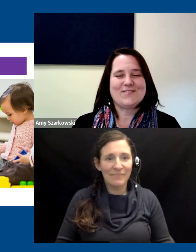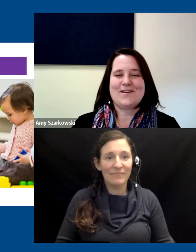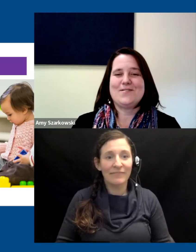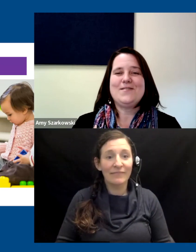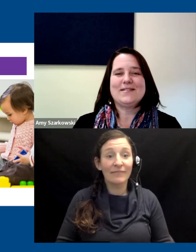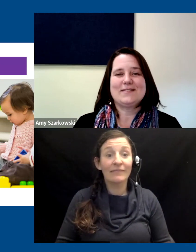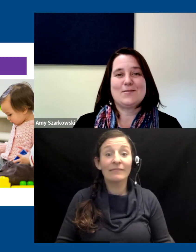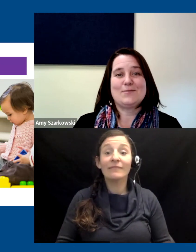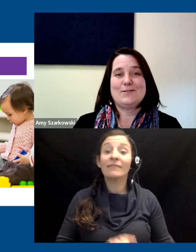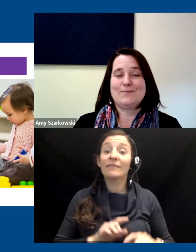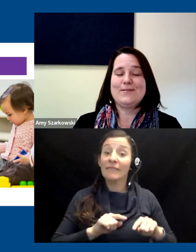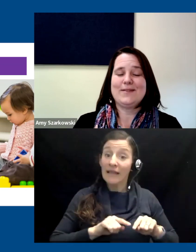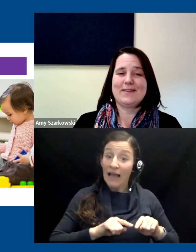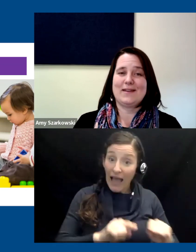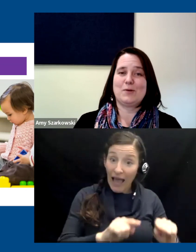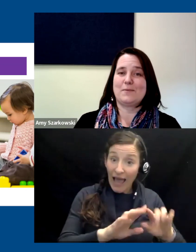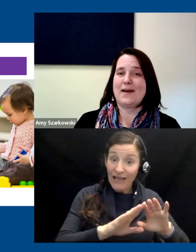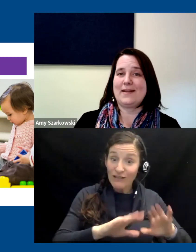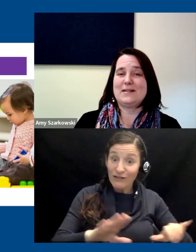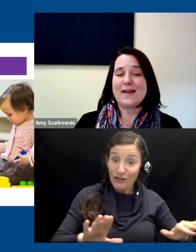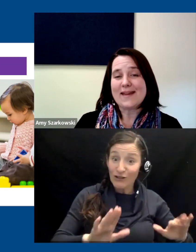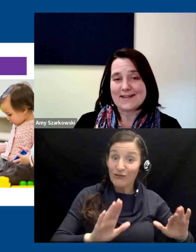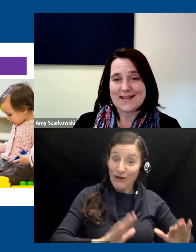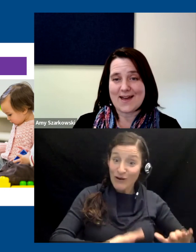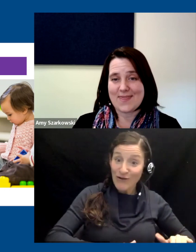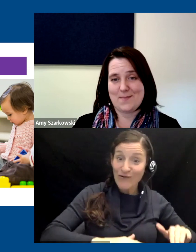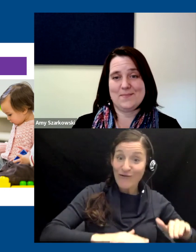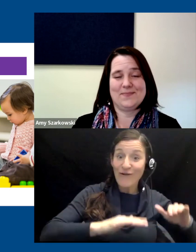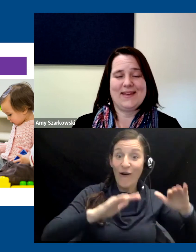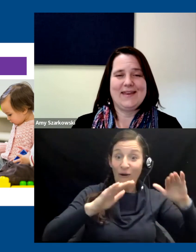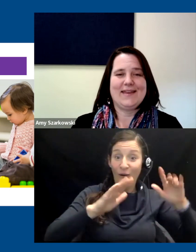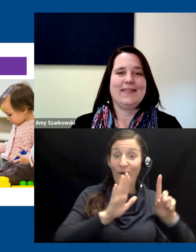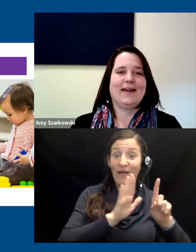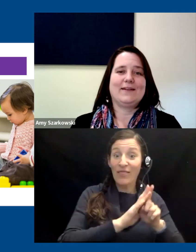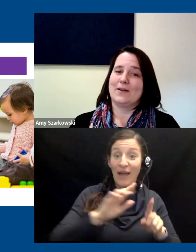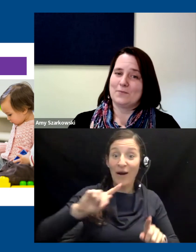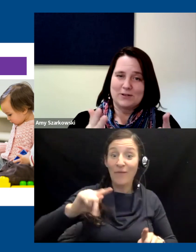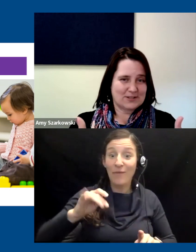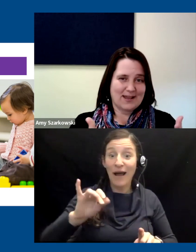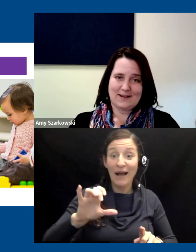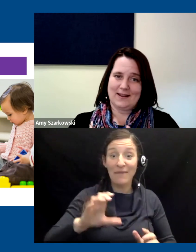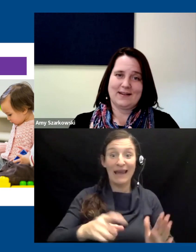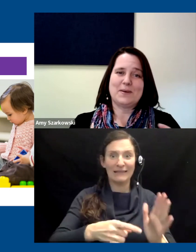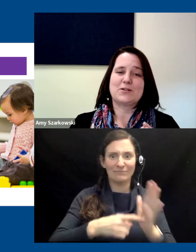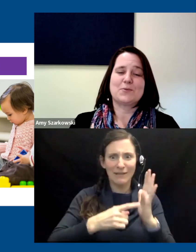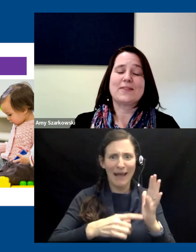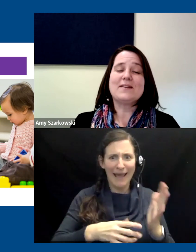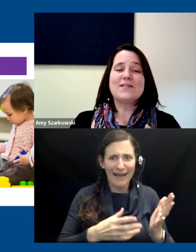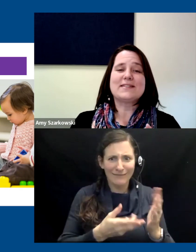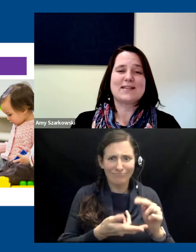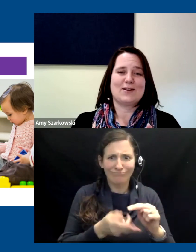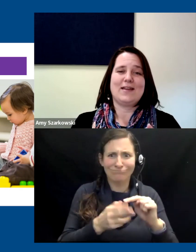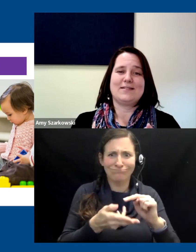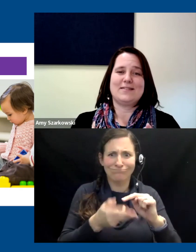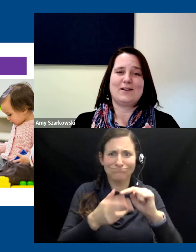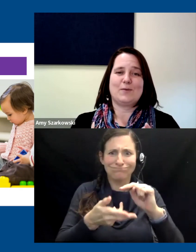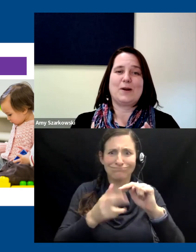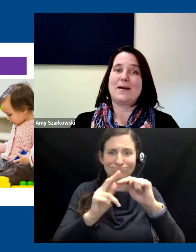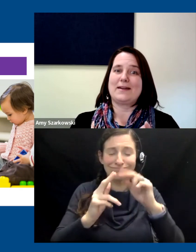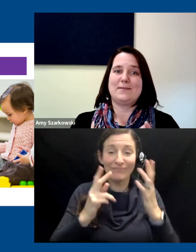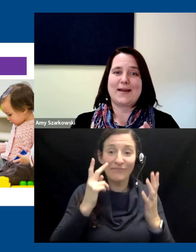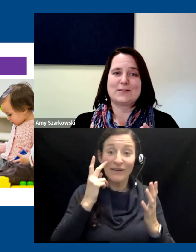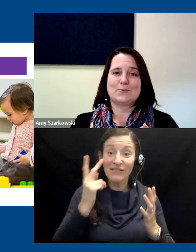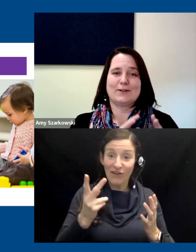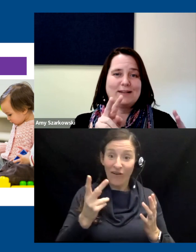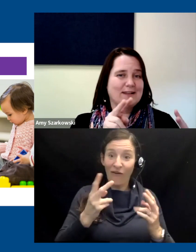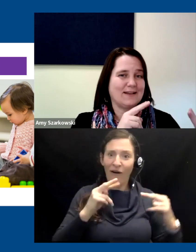As children grow, so do the pragmatic demands on them. That we just had a picture with infants, and their